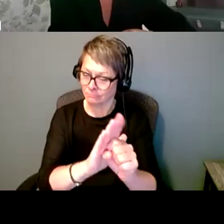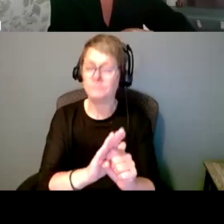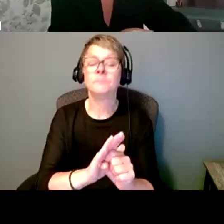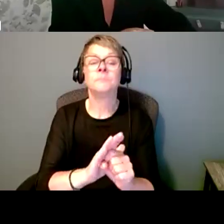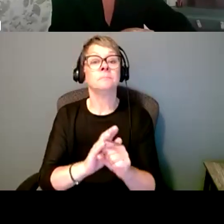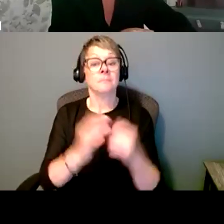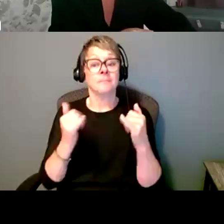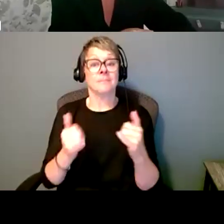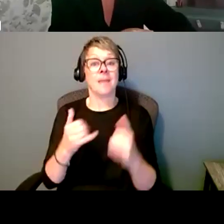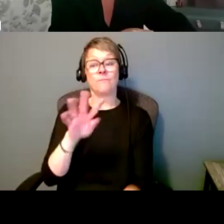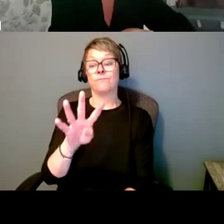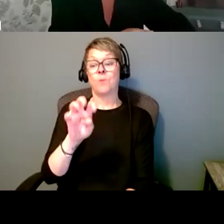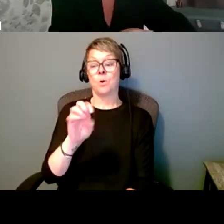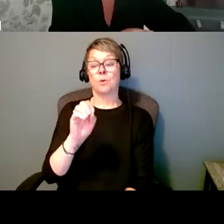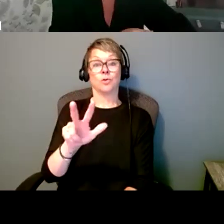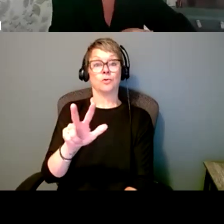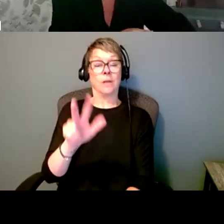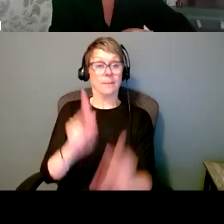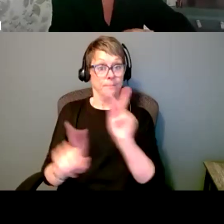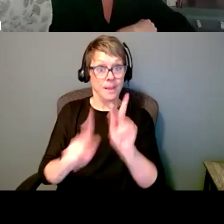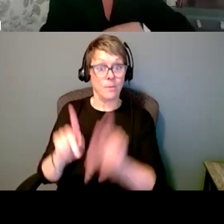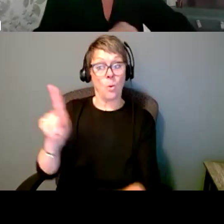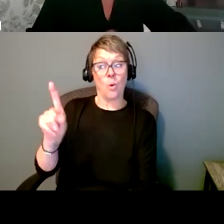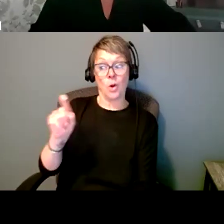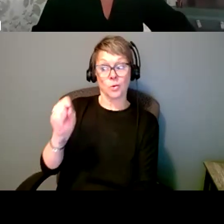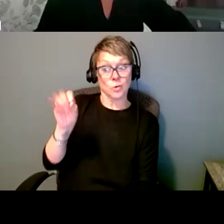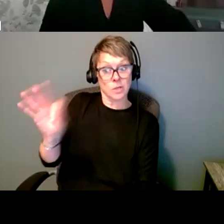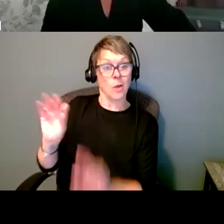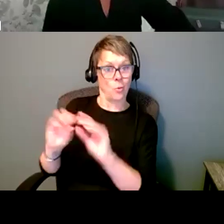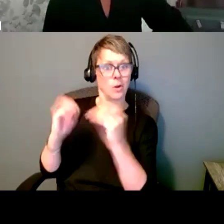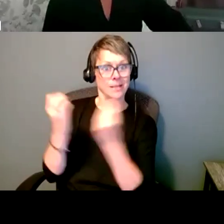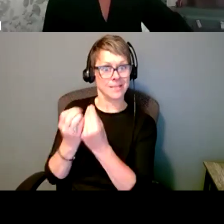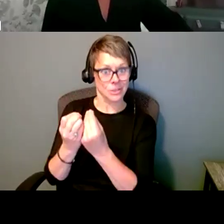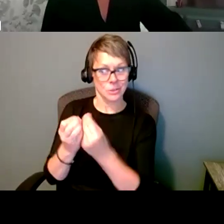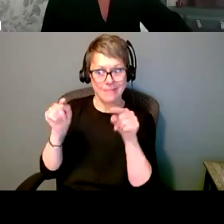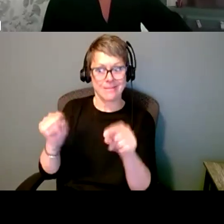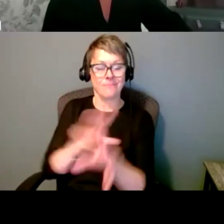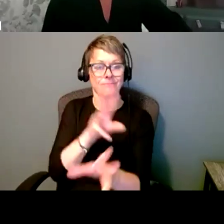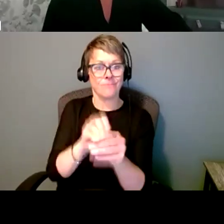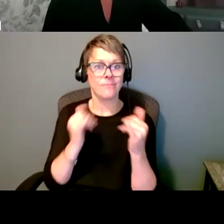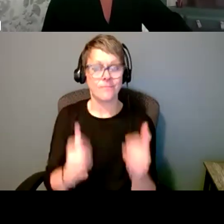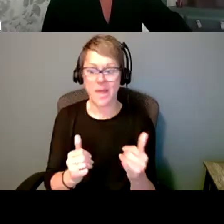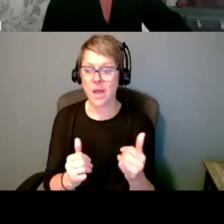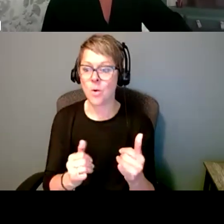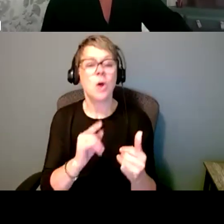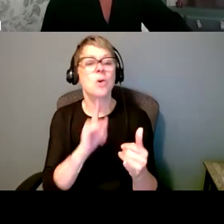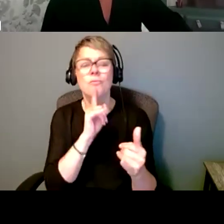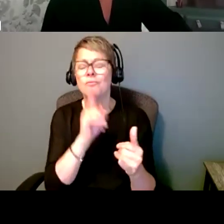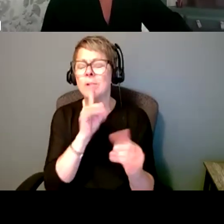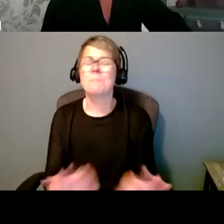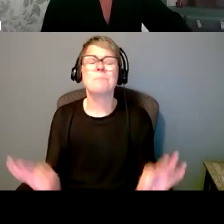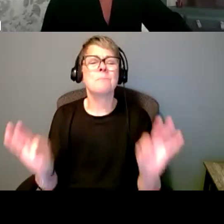have 403 individuals and 109 organizations. And I think that is another key organization we can work